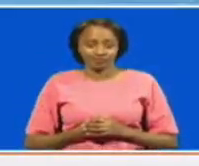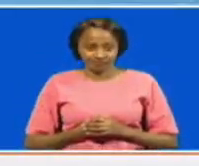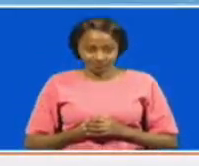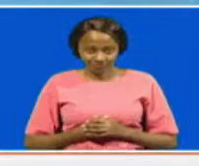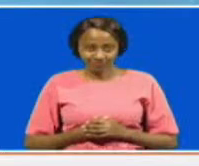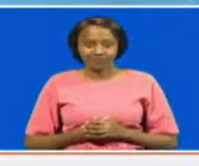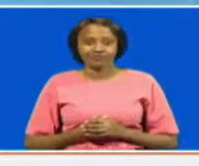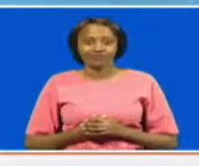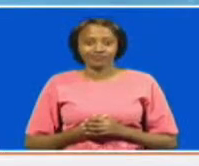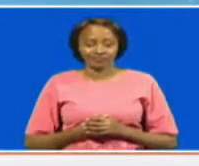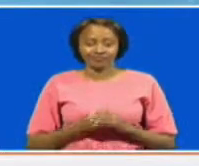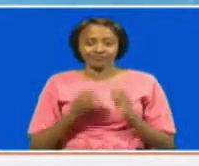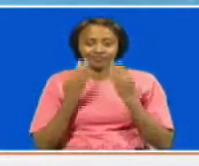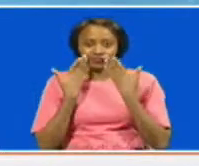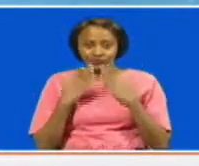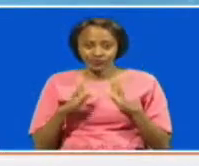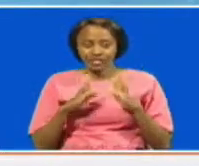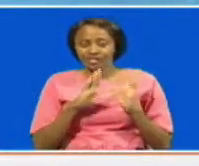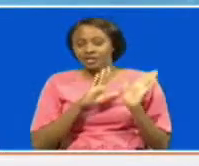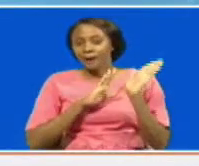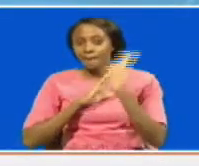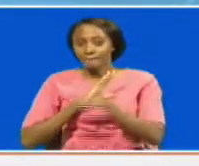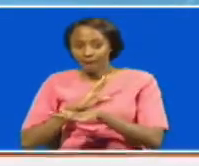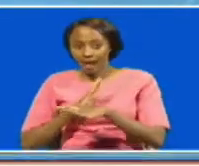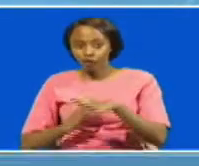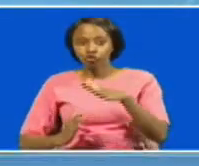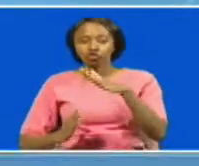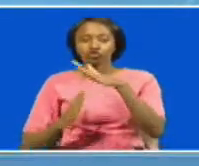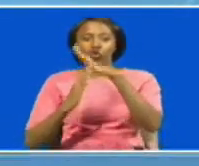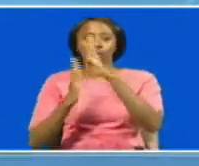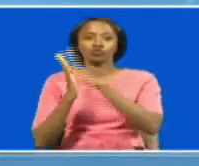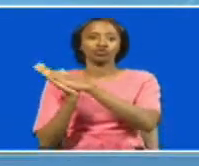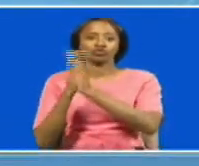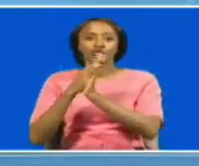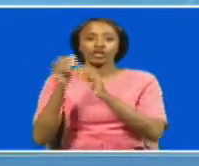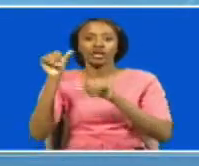Right, so we go back to one of our top stories concerning the president's response to